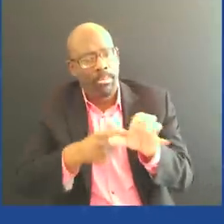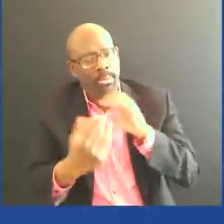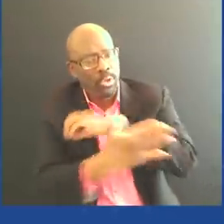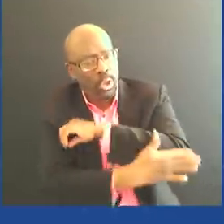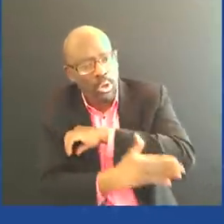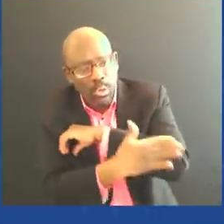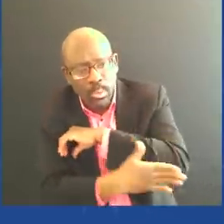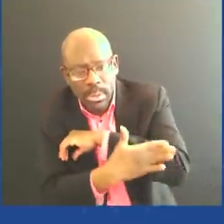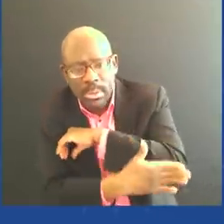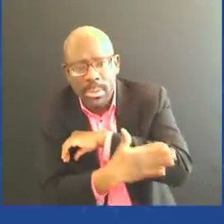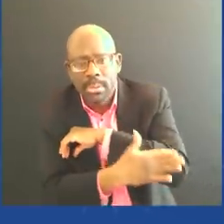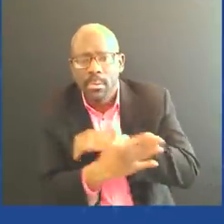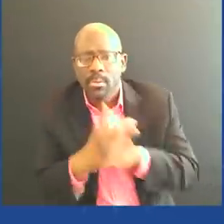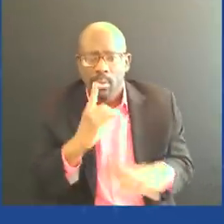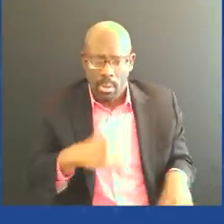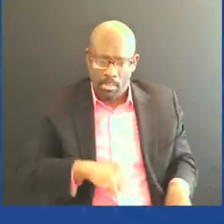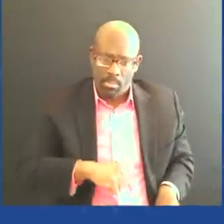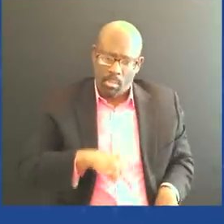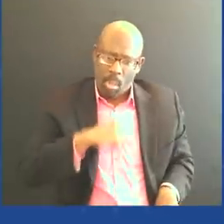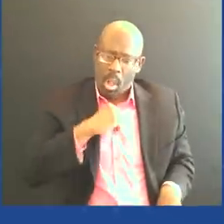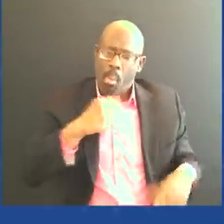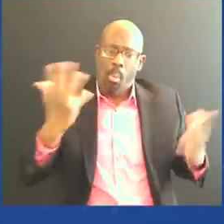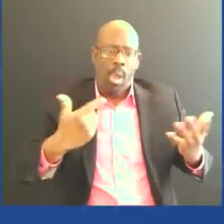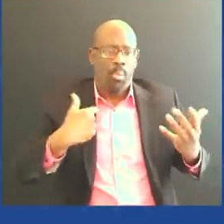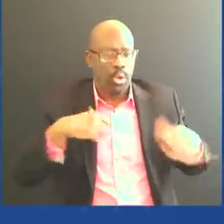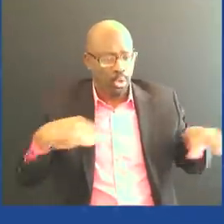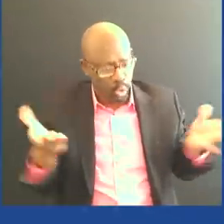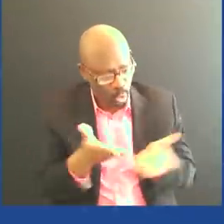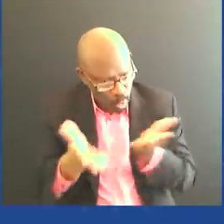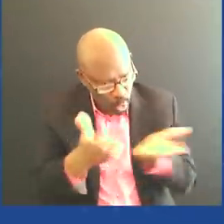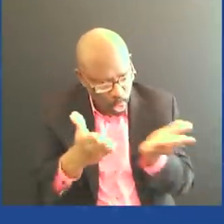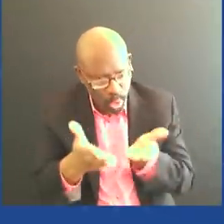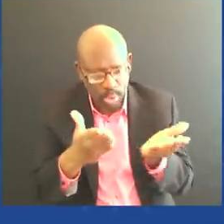I am proud to serve as your Secretary of the Navy, sir.